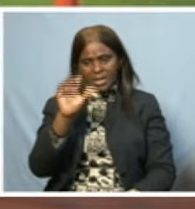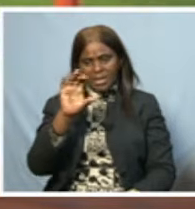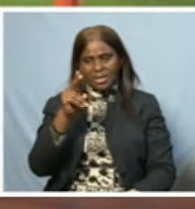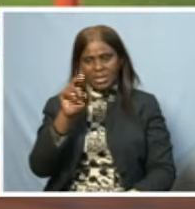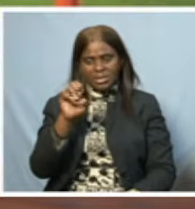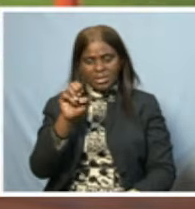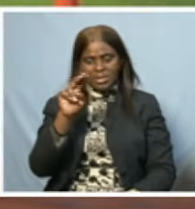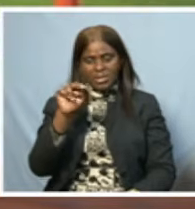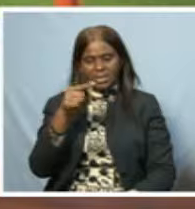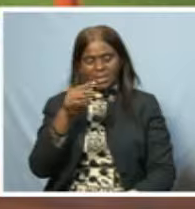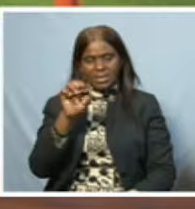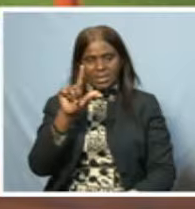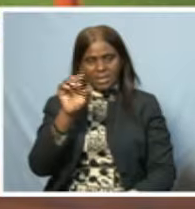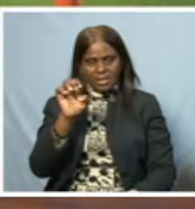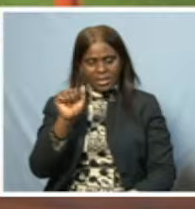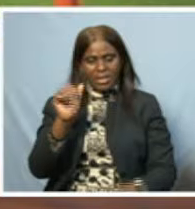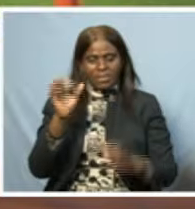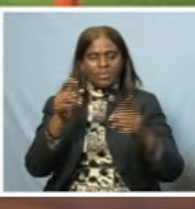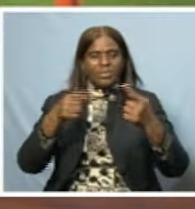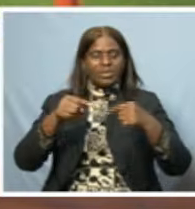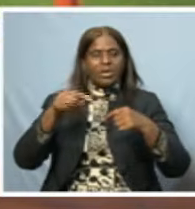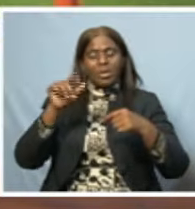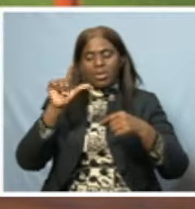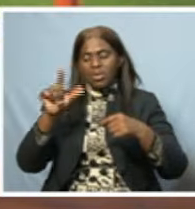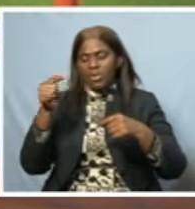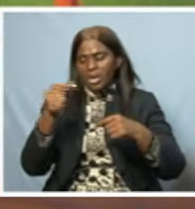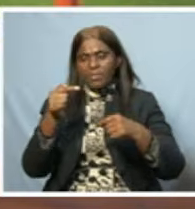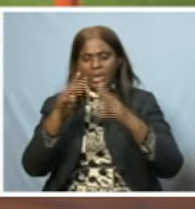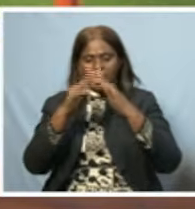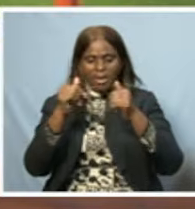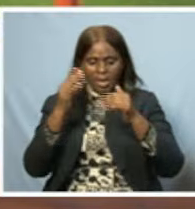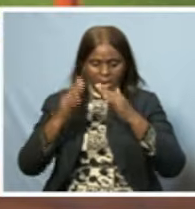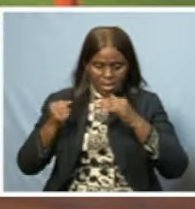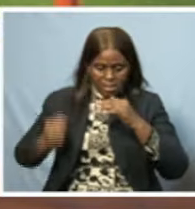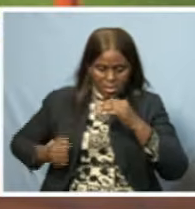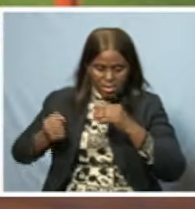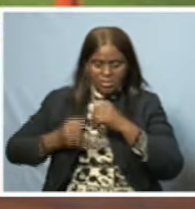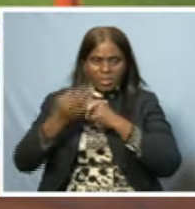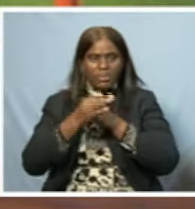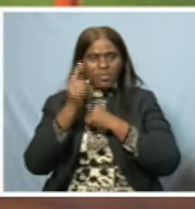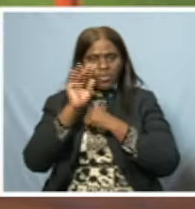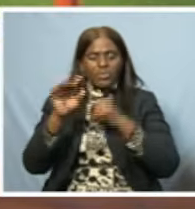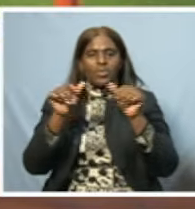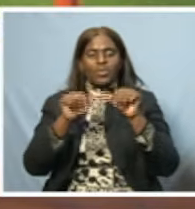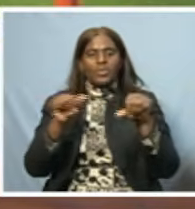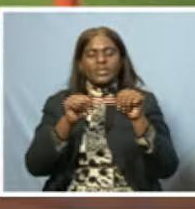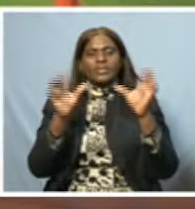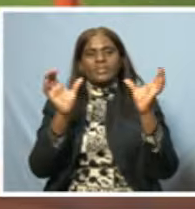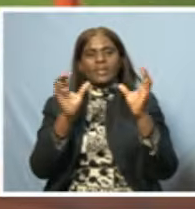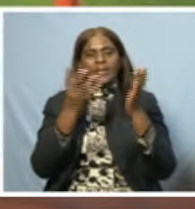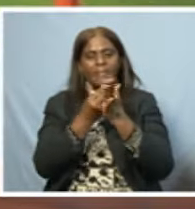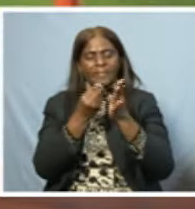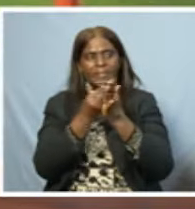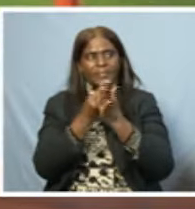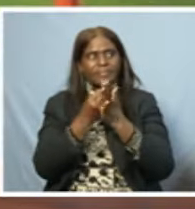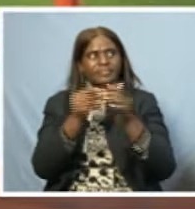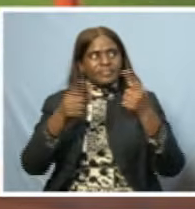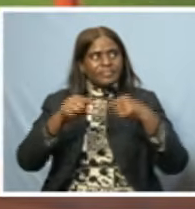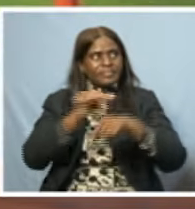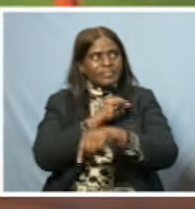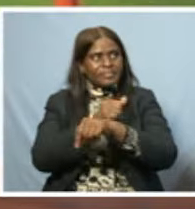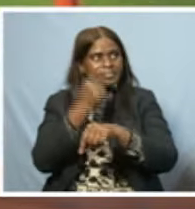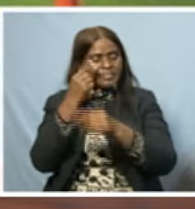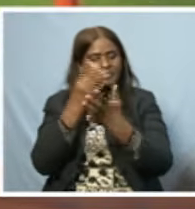the Committee on Local Governance, Housing and Chiefs Affairs, and that was for the consideration of the audit of accounts of local authorities